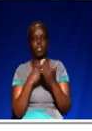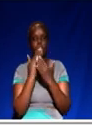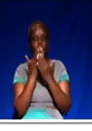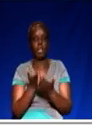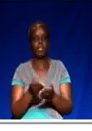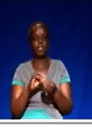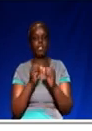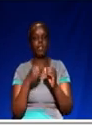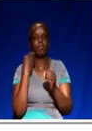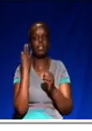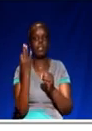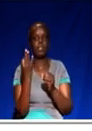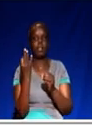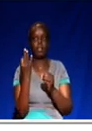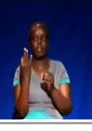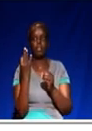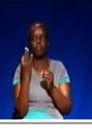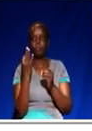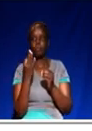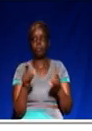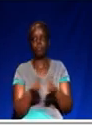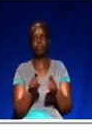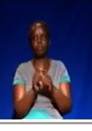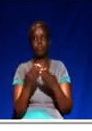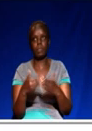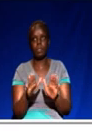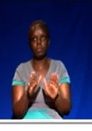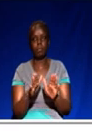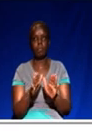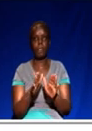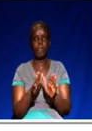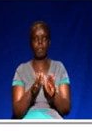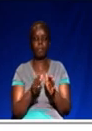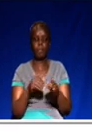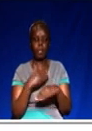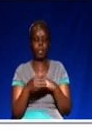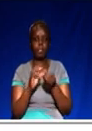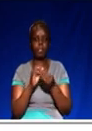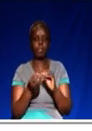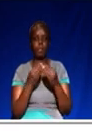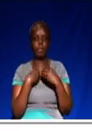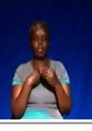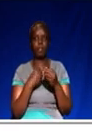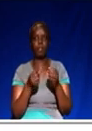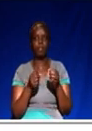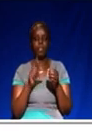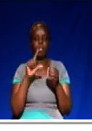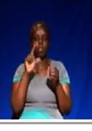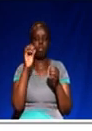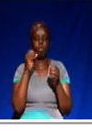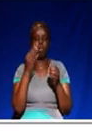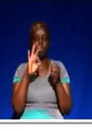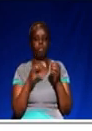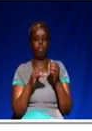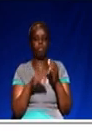3. In a similar way, the next number is the logarithm of 9,